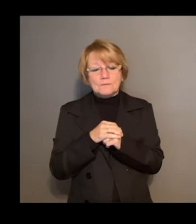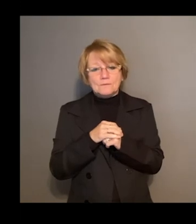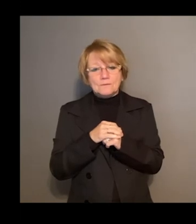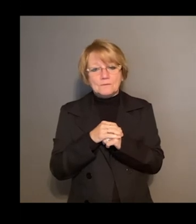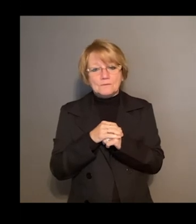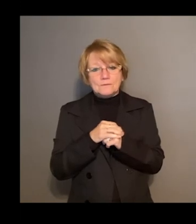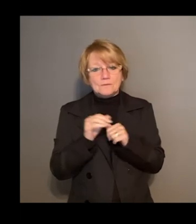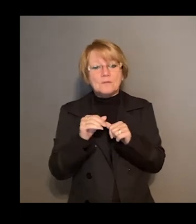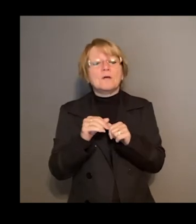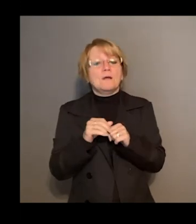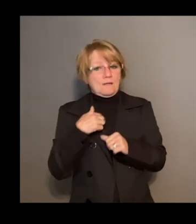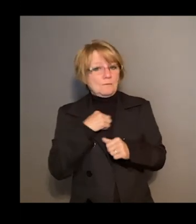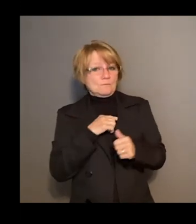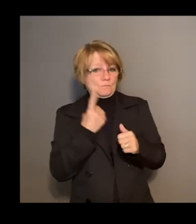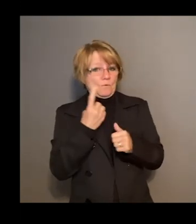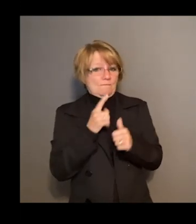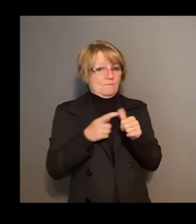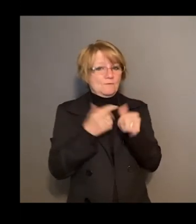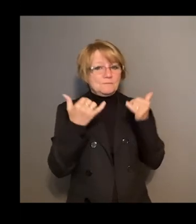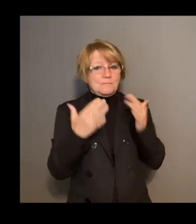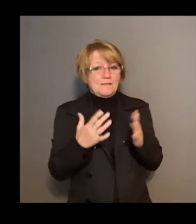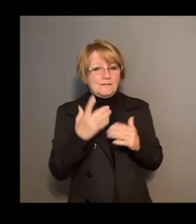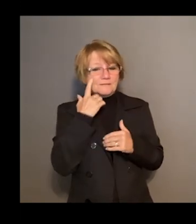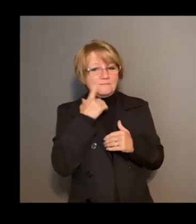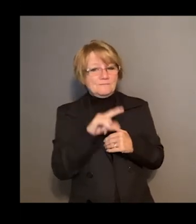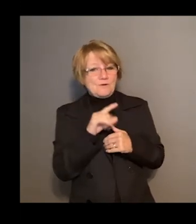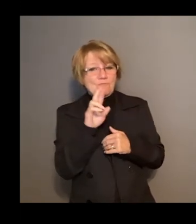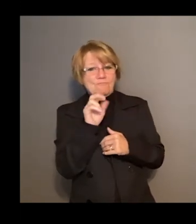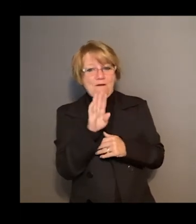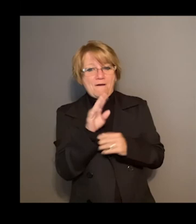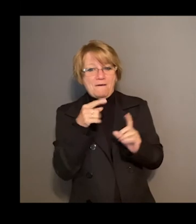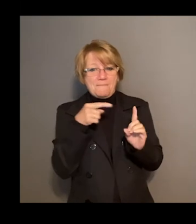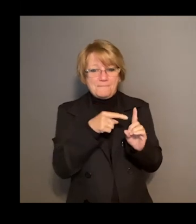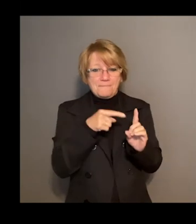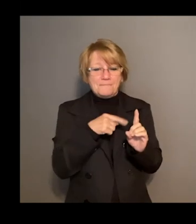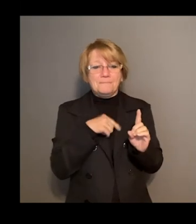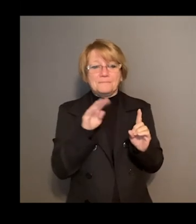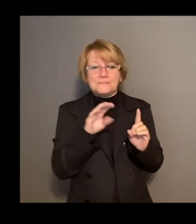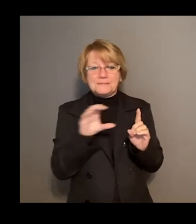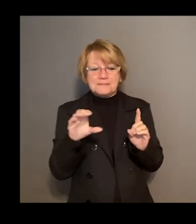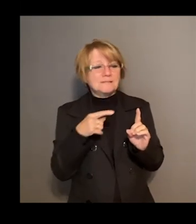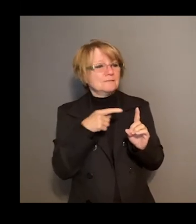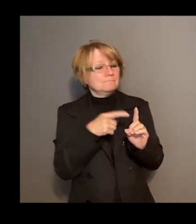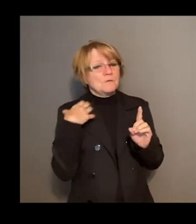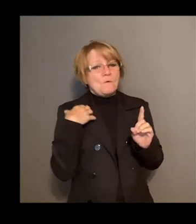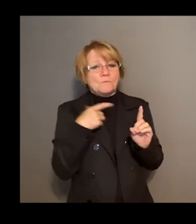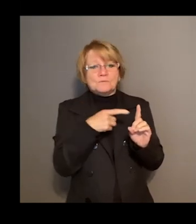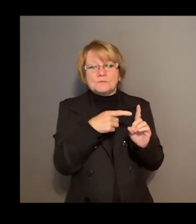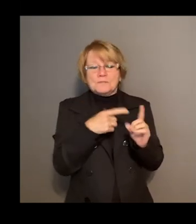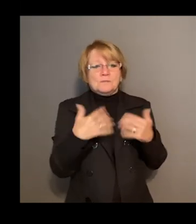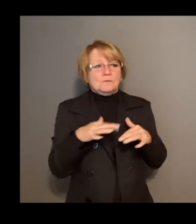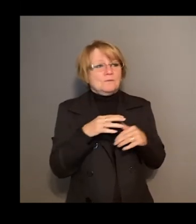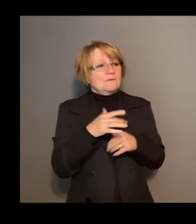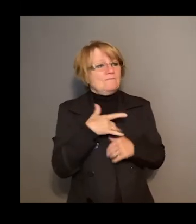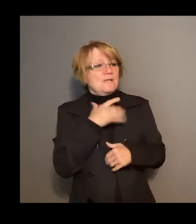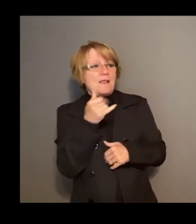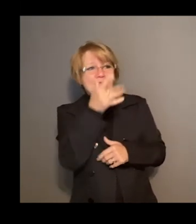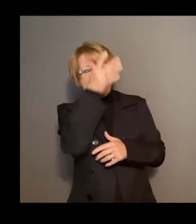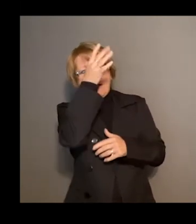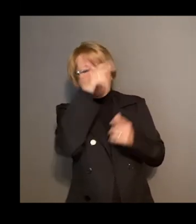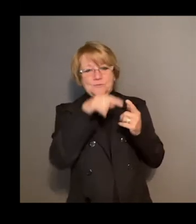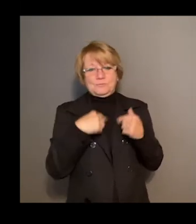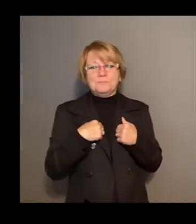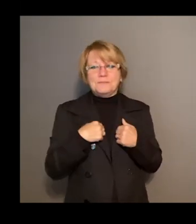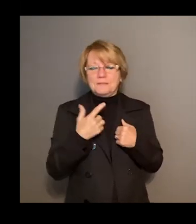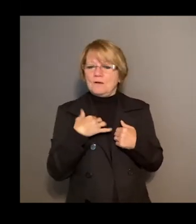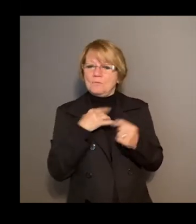Rob's when I had the first basketball at BCC. So I was one of the first players to play there. And Rob has always